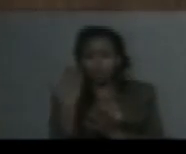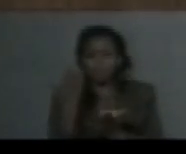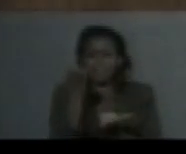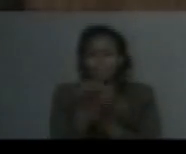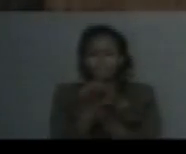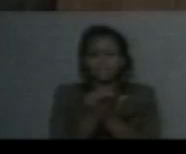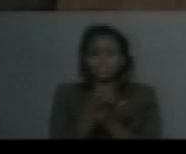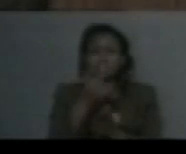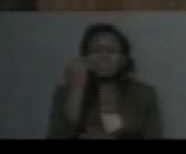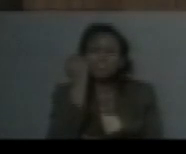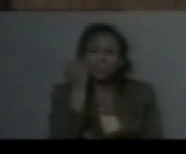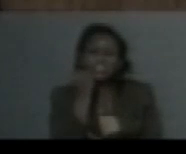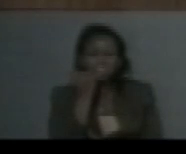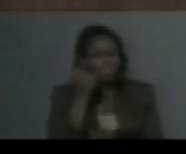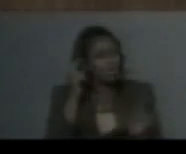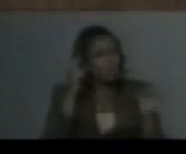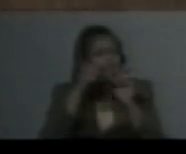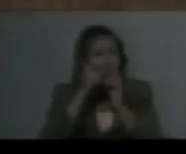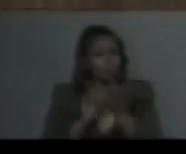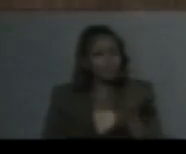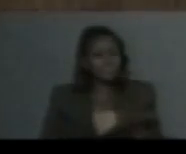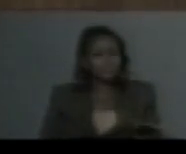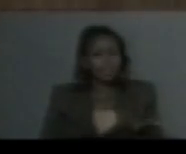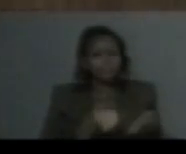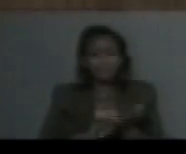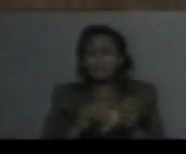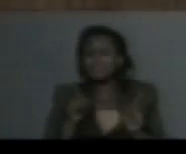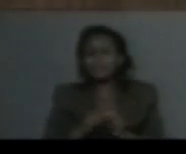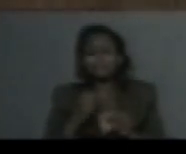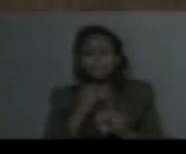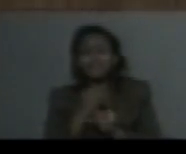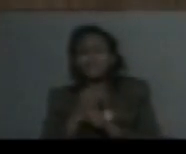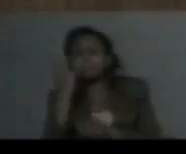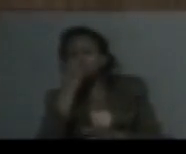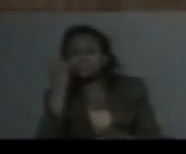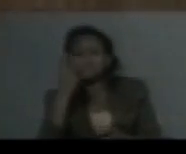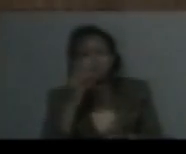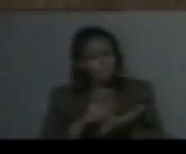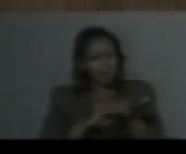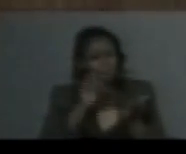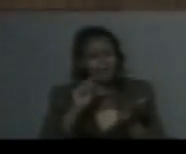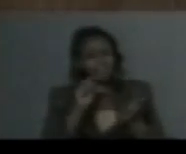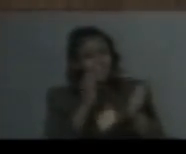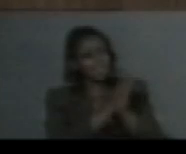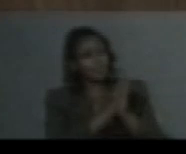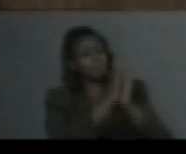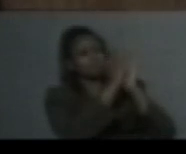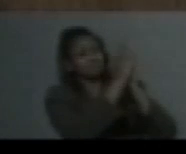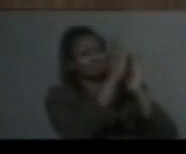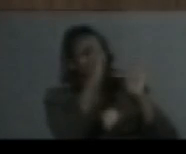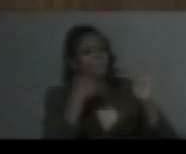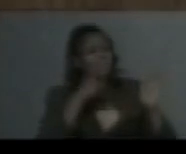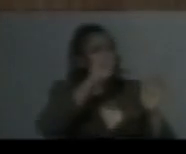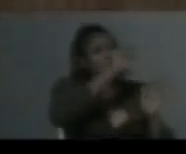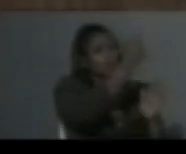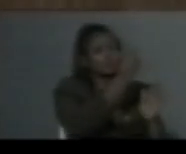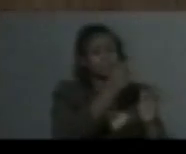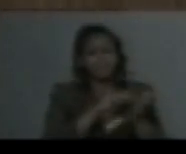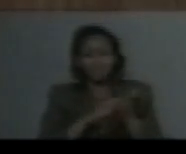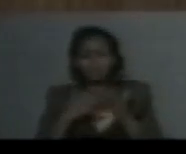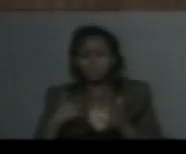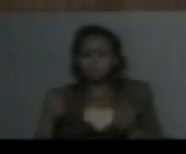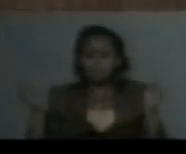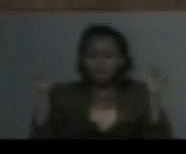for? Is it a decoration? Is it supposed to be kept in archives and locked there, and then the parties can come and